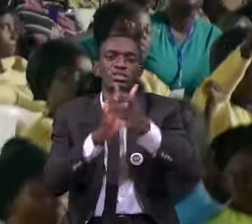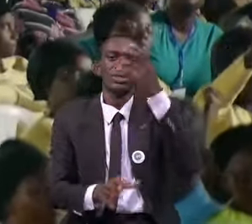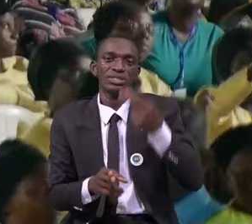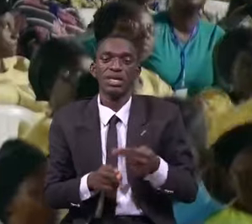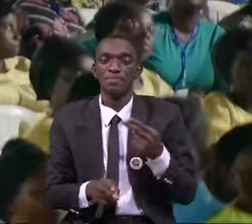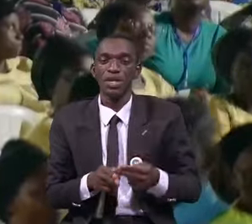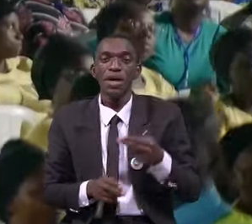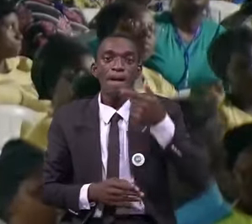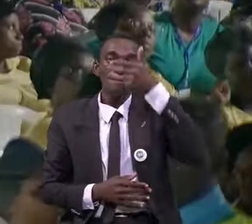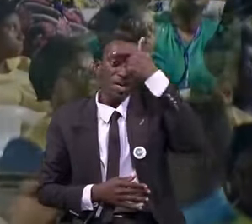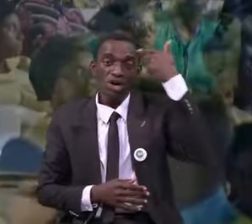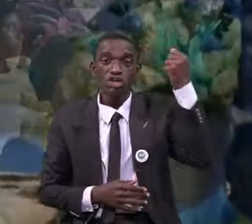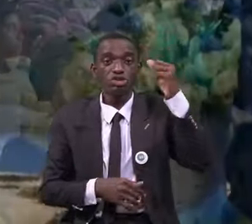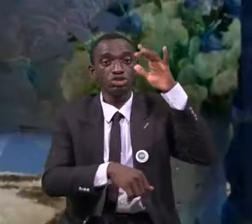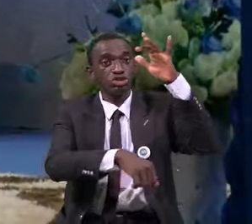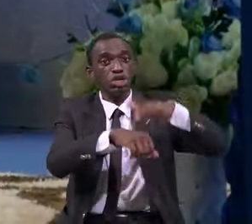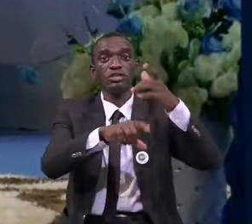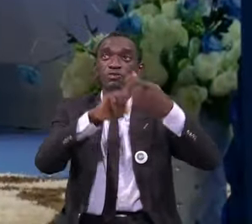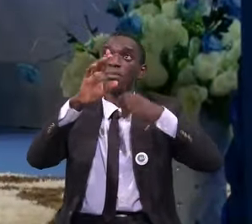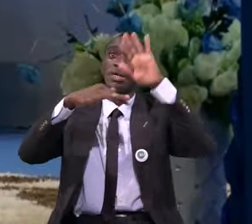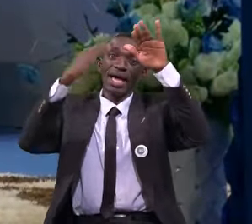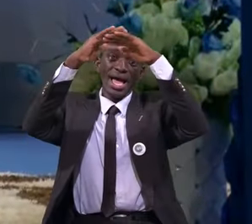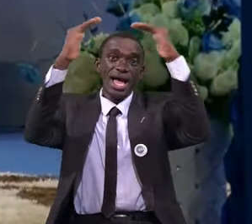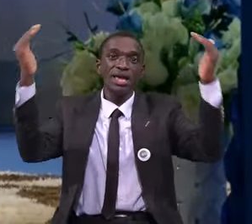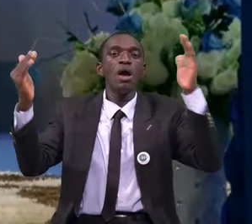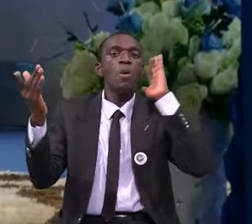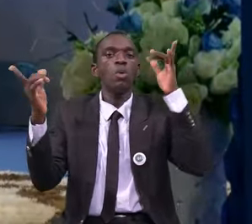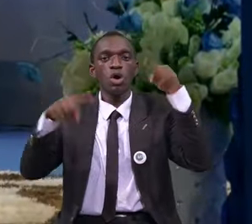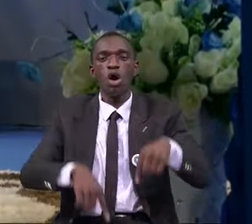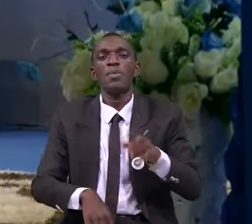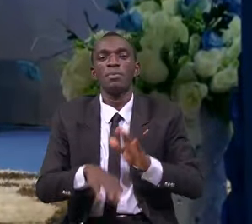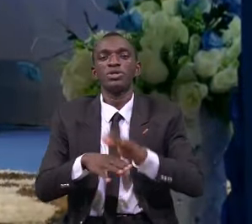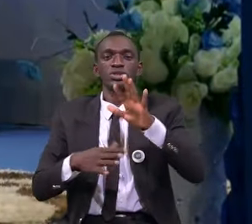because touch from on high will come upon your life.